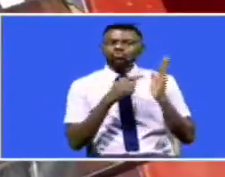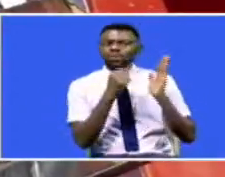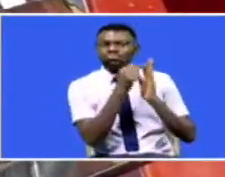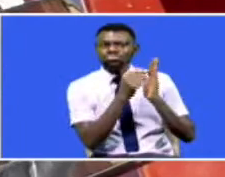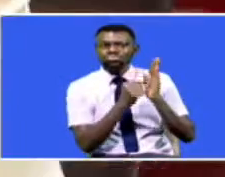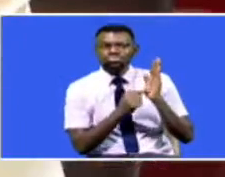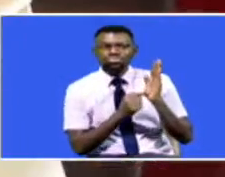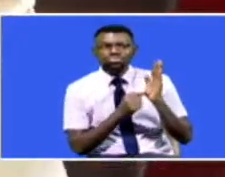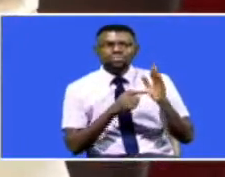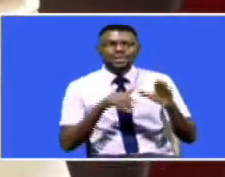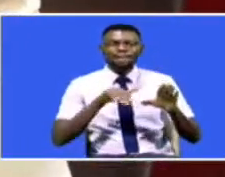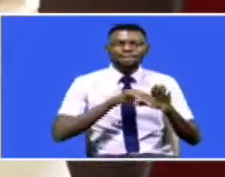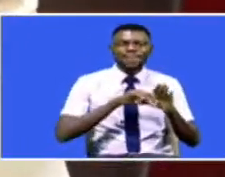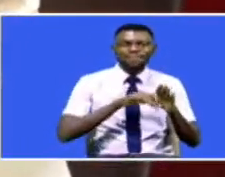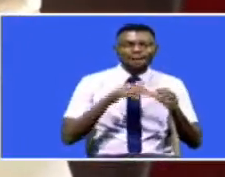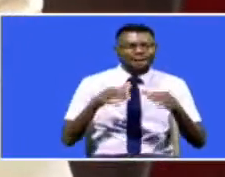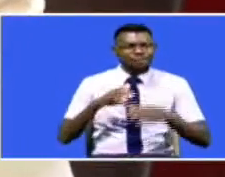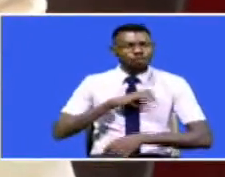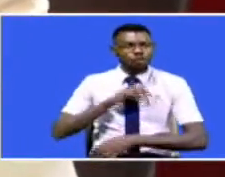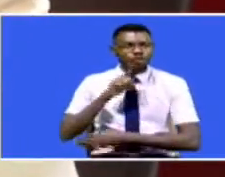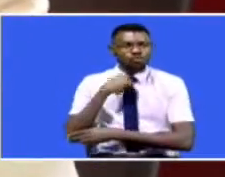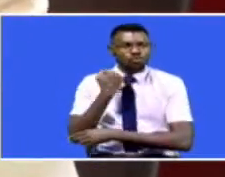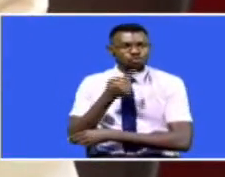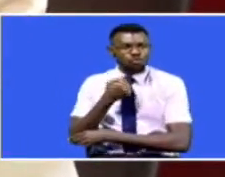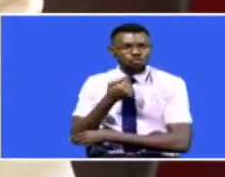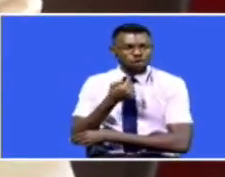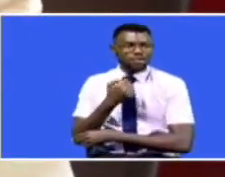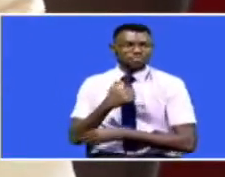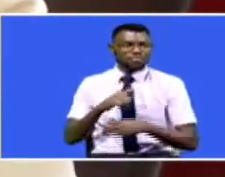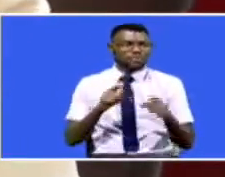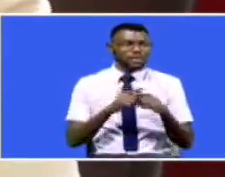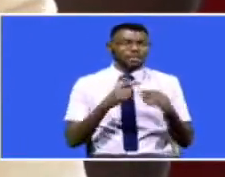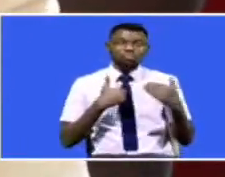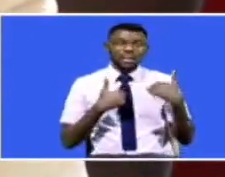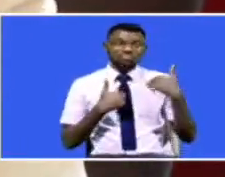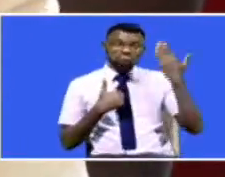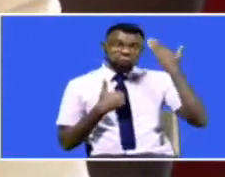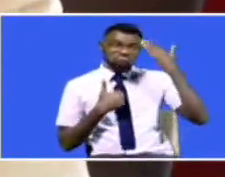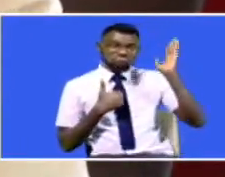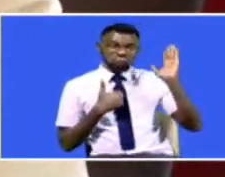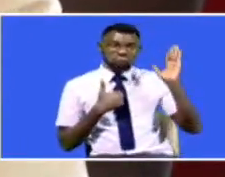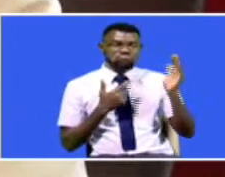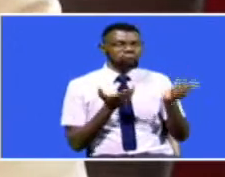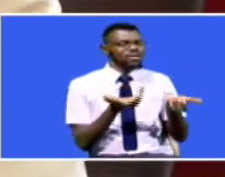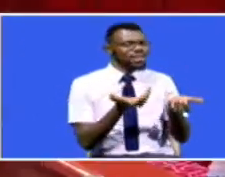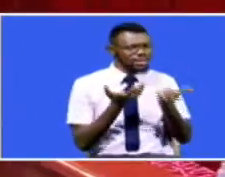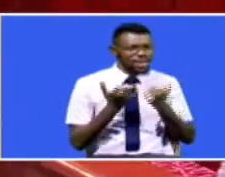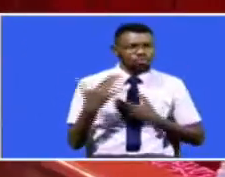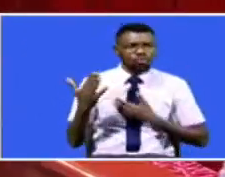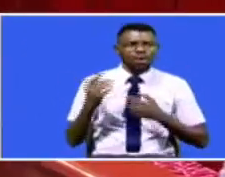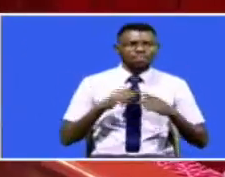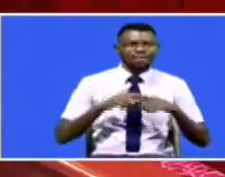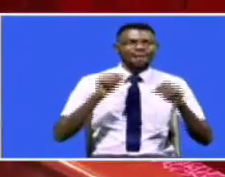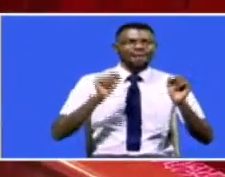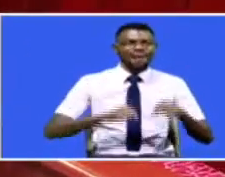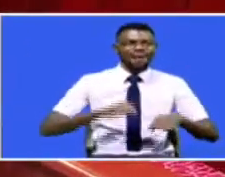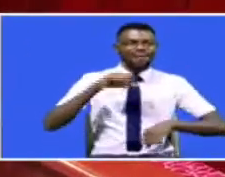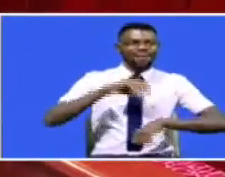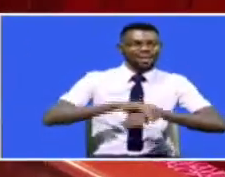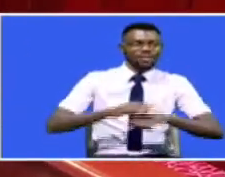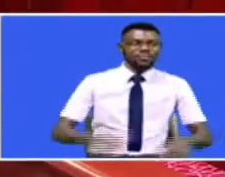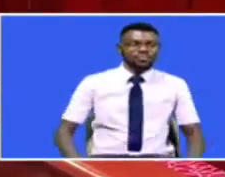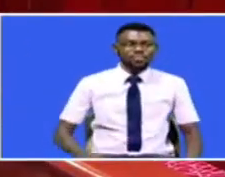shareholders in a company. And this is why I said that I also didn't know that we required to present it, but it's something that I can get. It will be better if